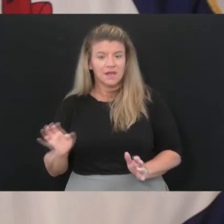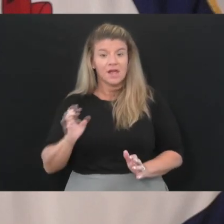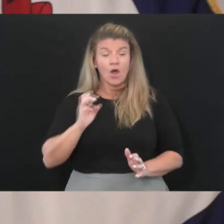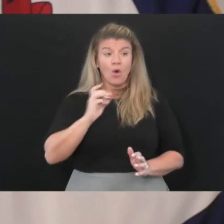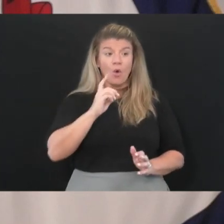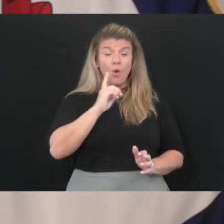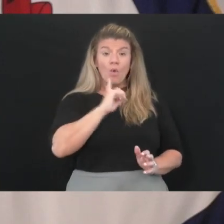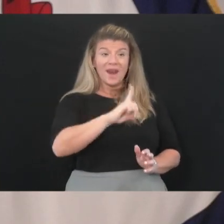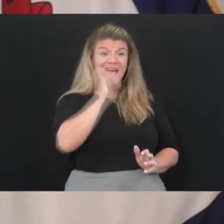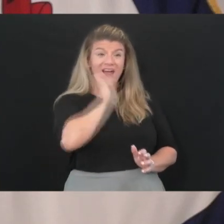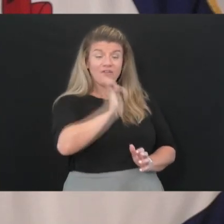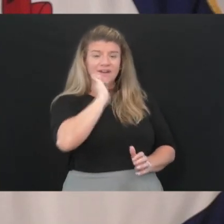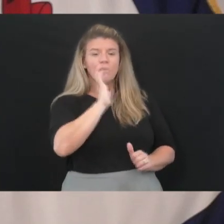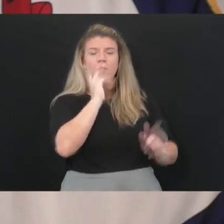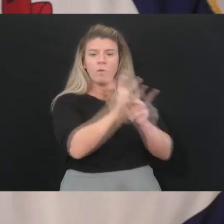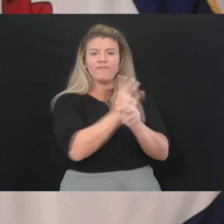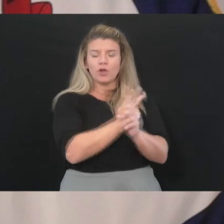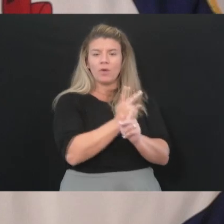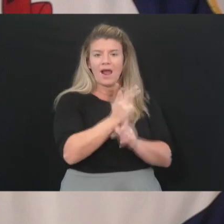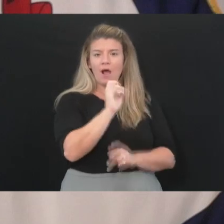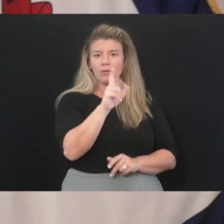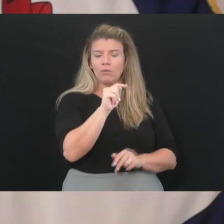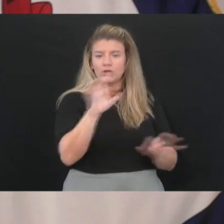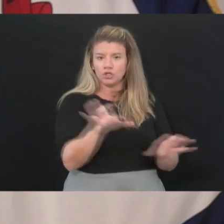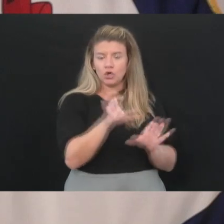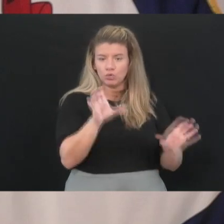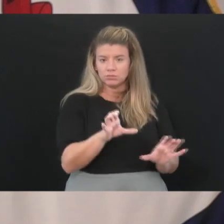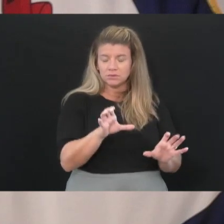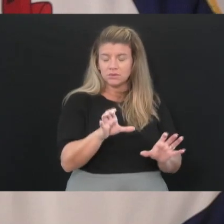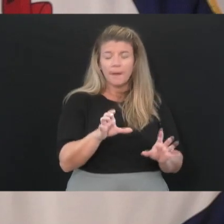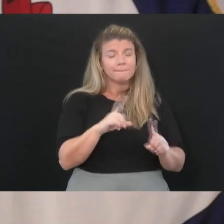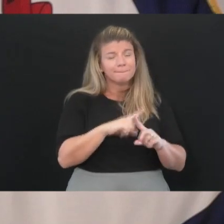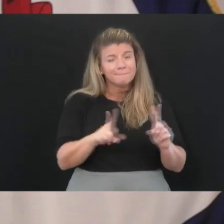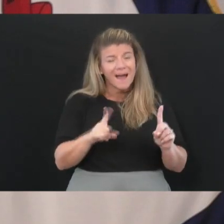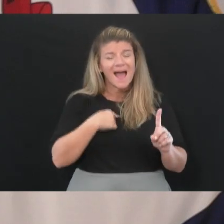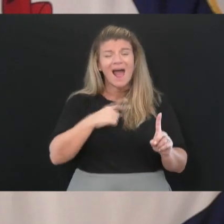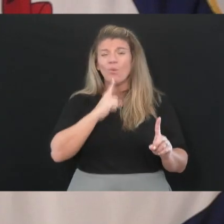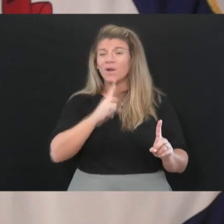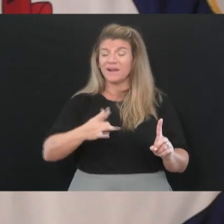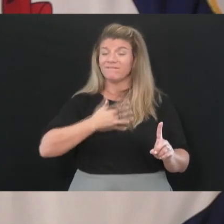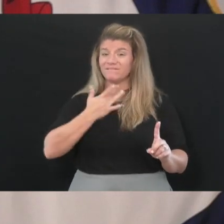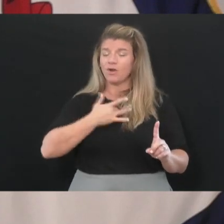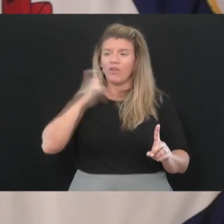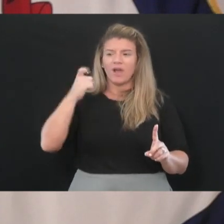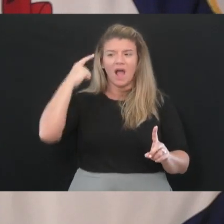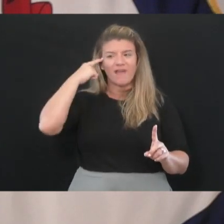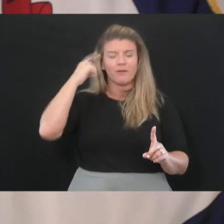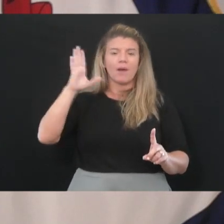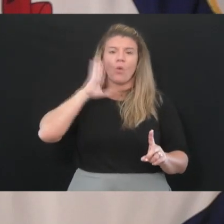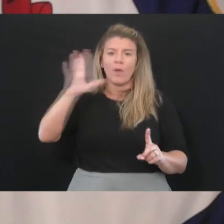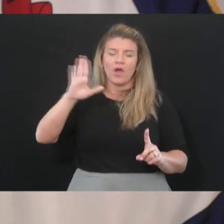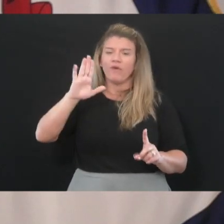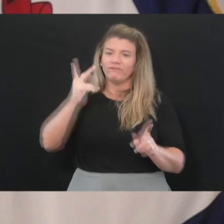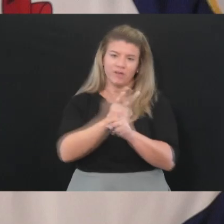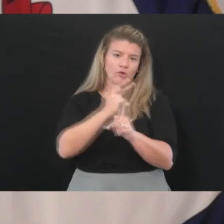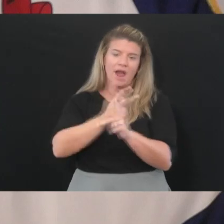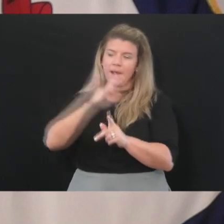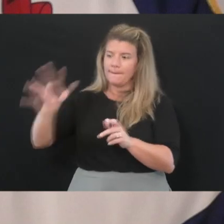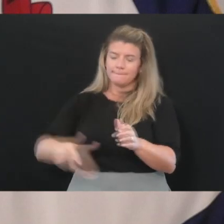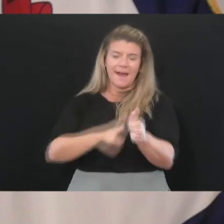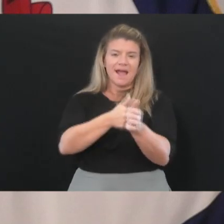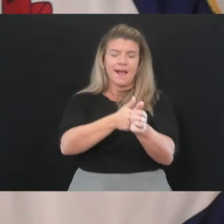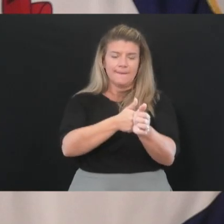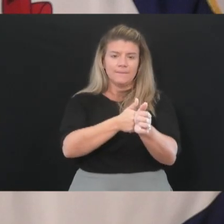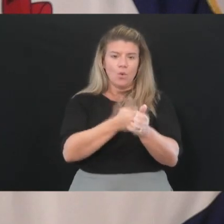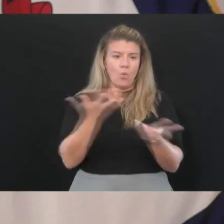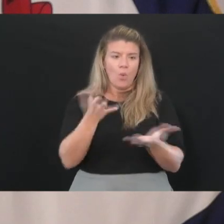out. We'll figure out what to do. But I really believe our government will step back in and backfill the shortfalls